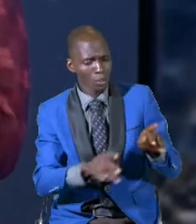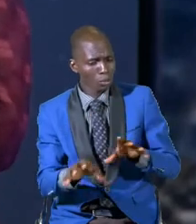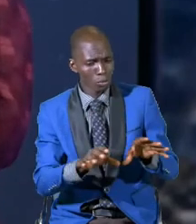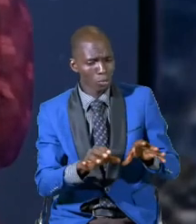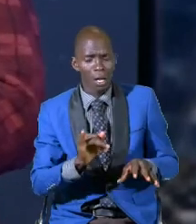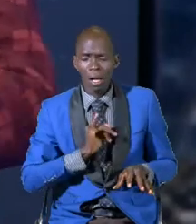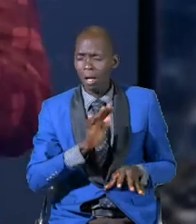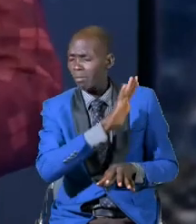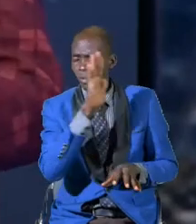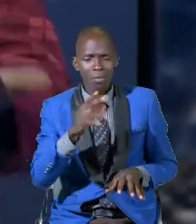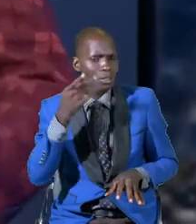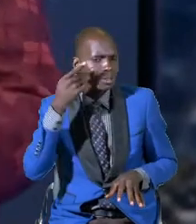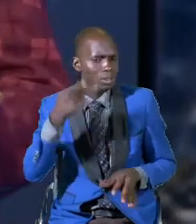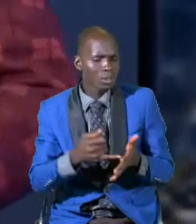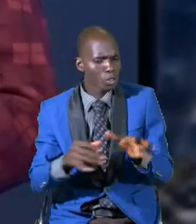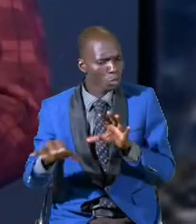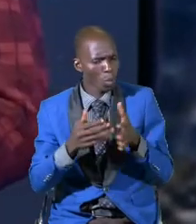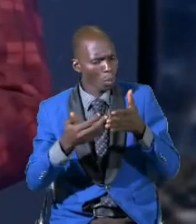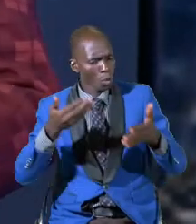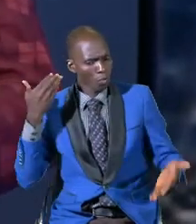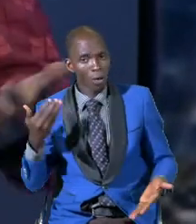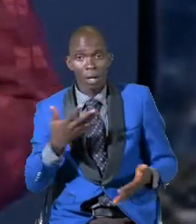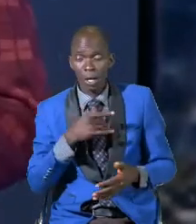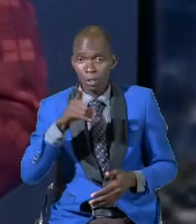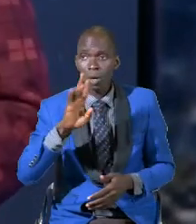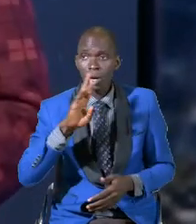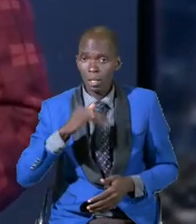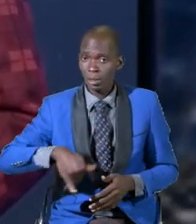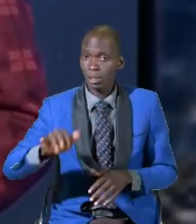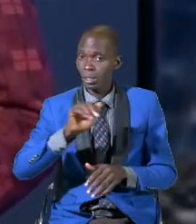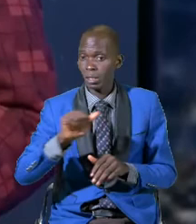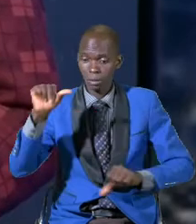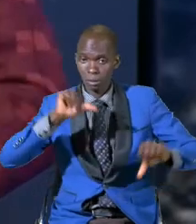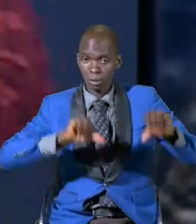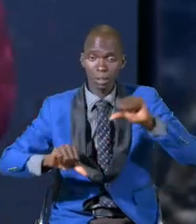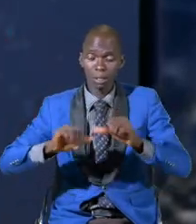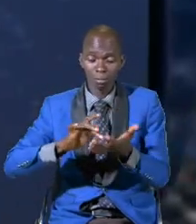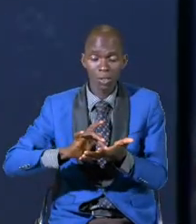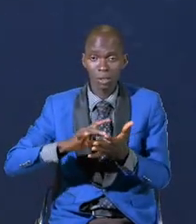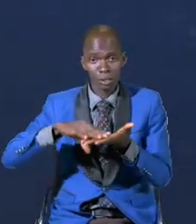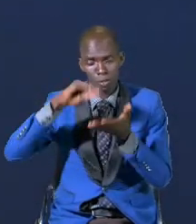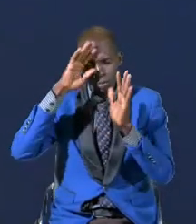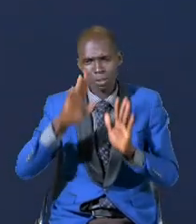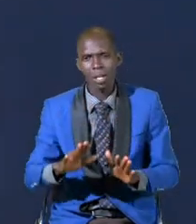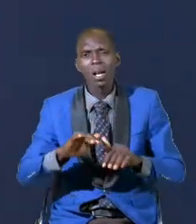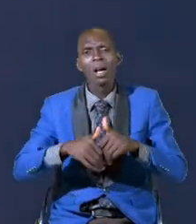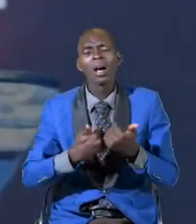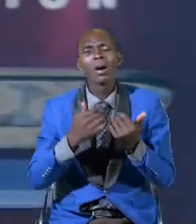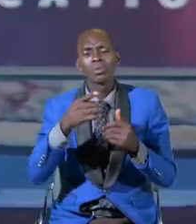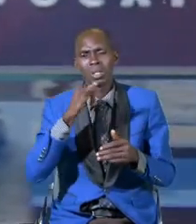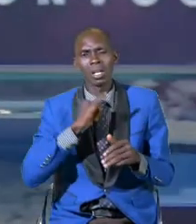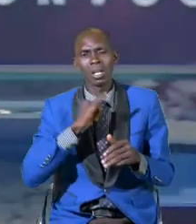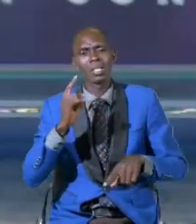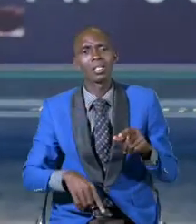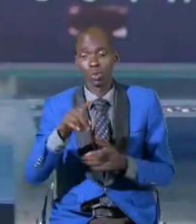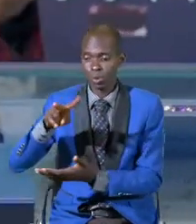been performed before, and you're still a medical student. You say, I cannot. How do you know? You read a very good book, and